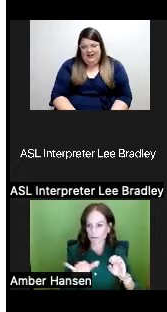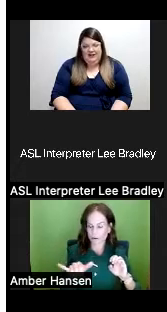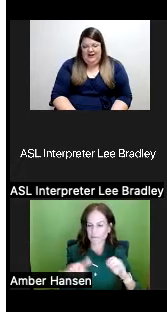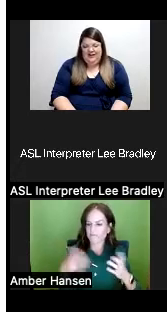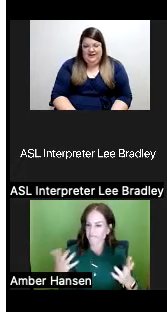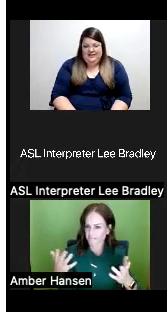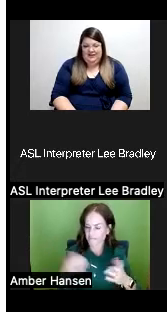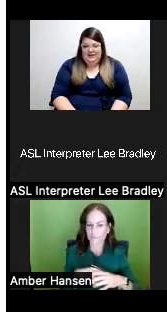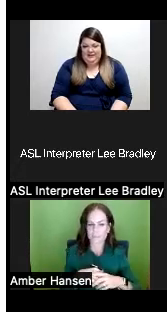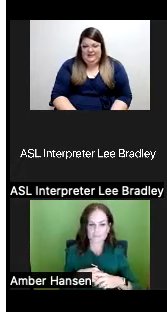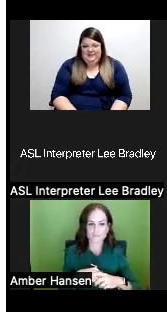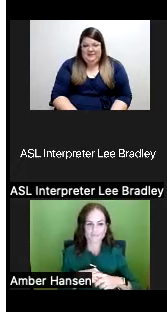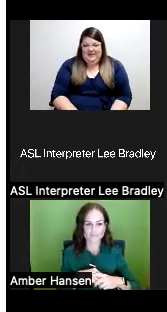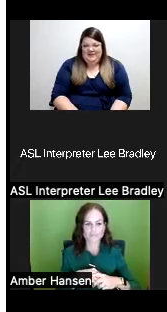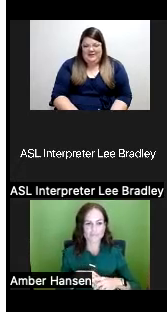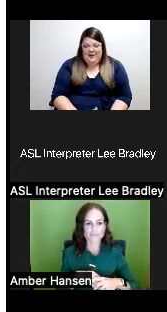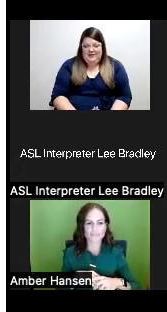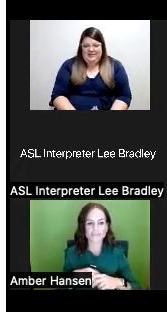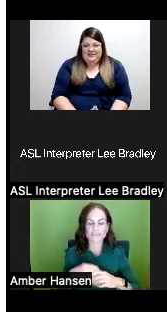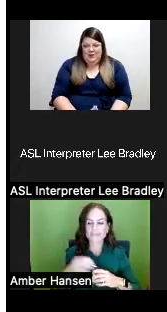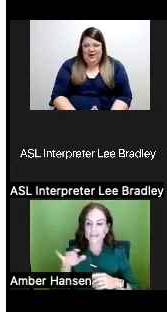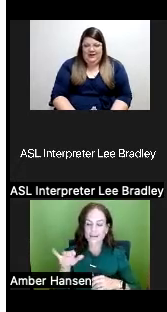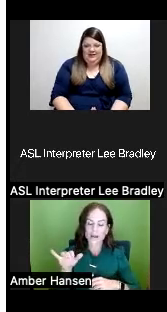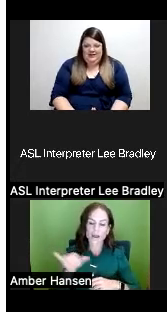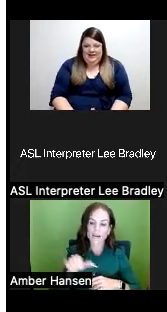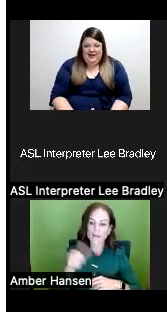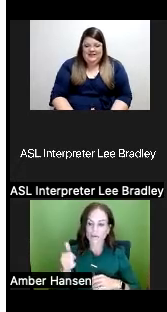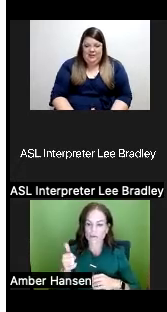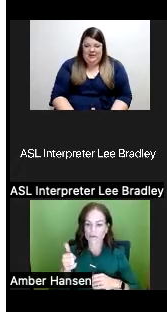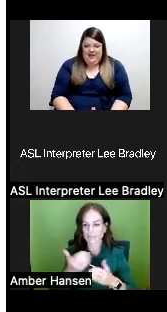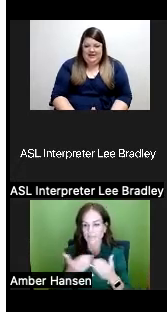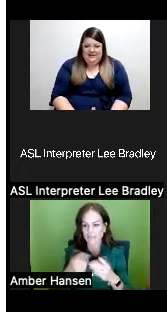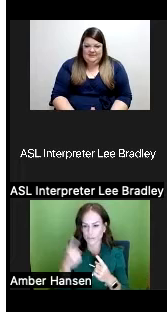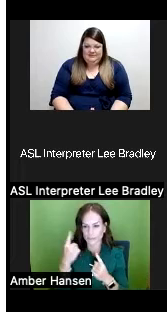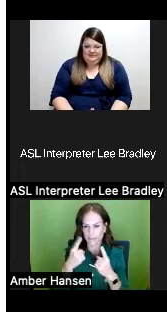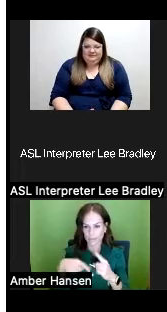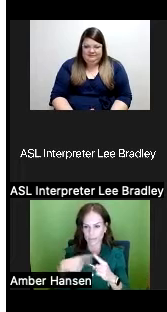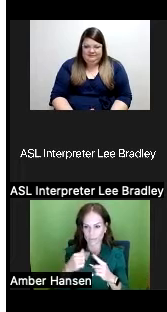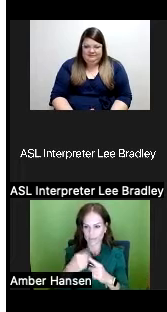They look very, very similar. So that was one example of that.